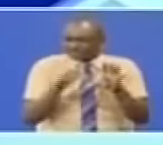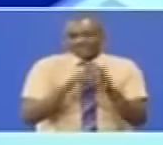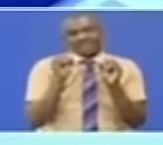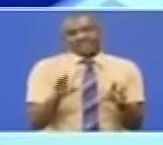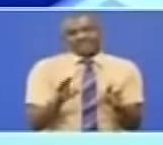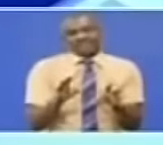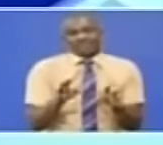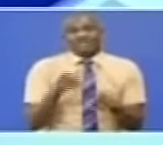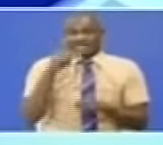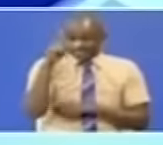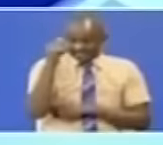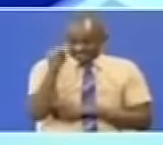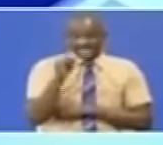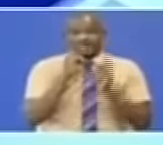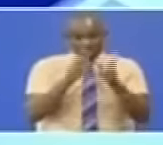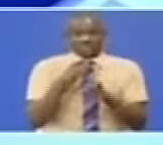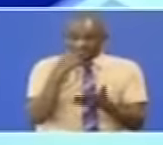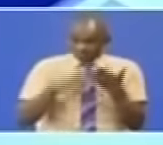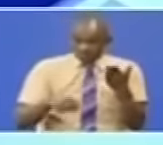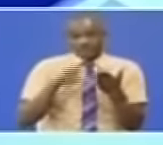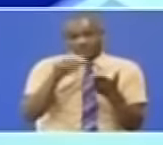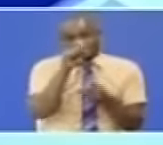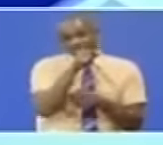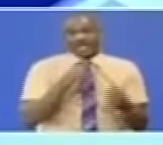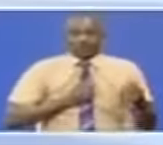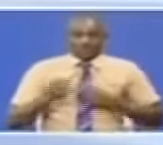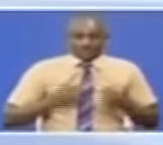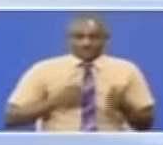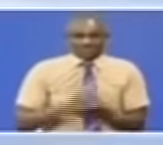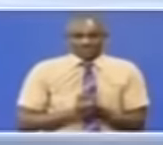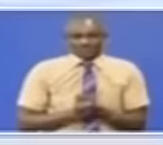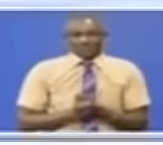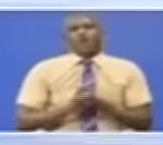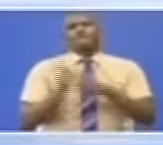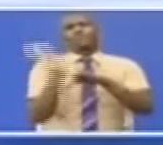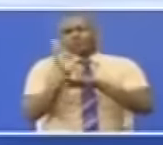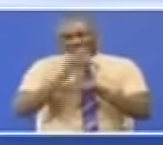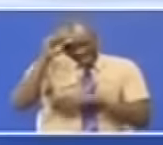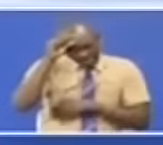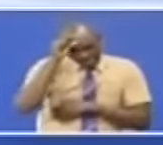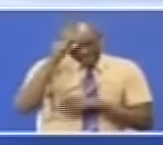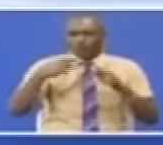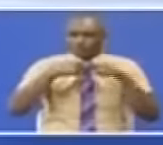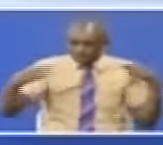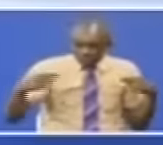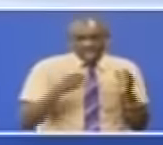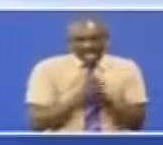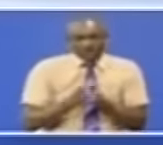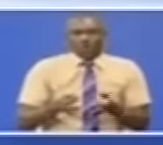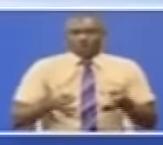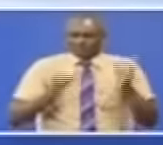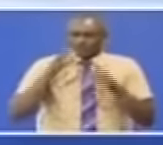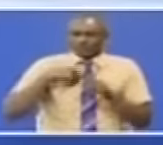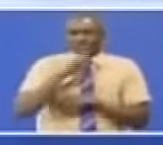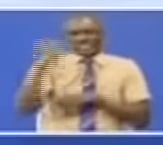intervention. KTN's Eugene Anangwe reports from Kigali. Burundi's government, the opposition, and officials from